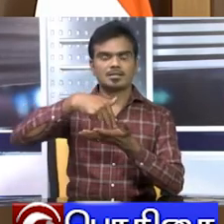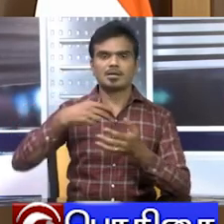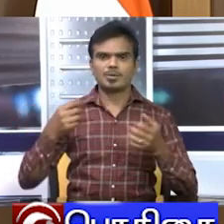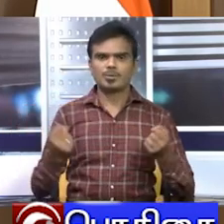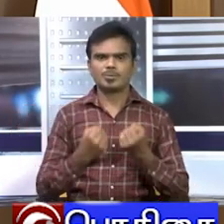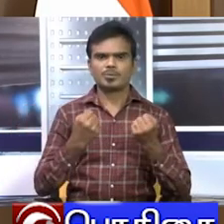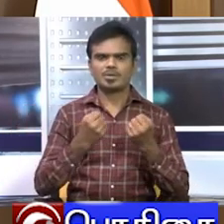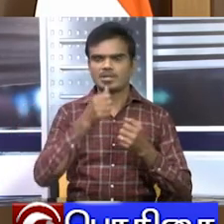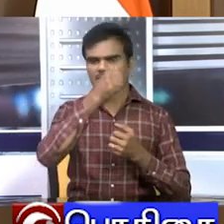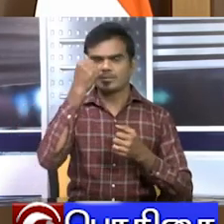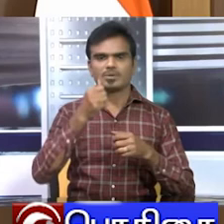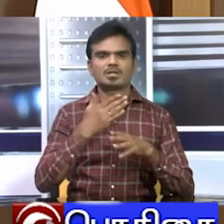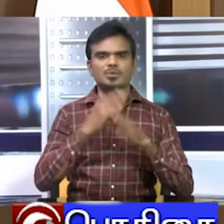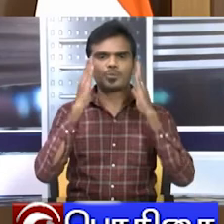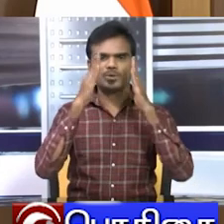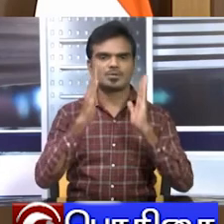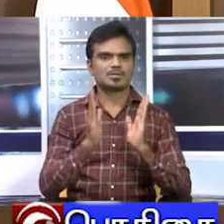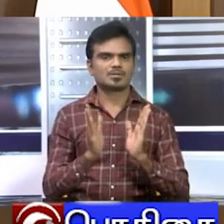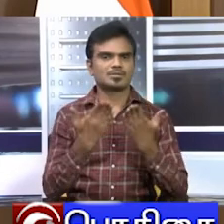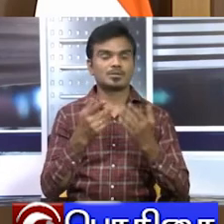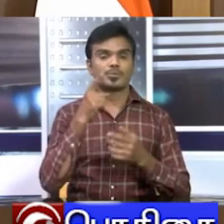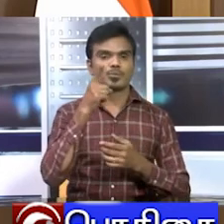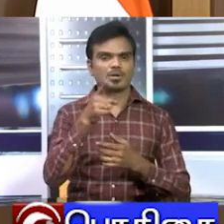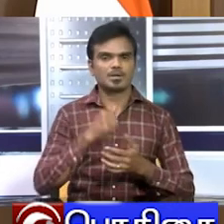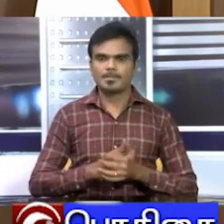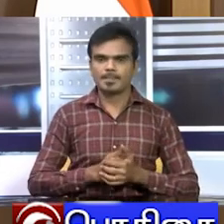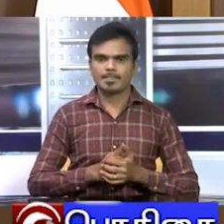Udaik Todangungal Ungal